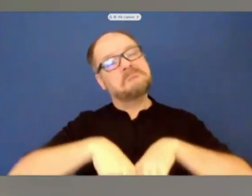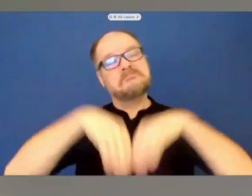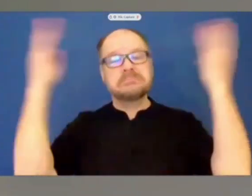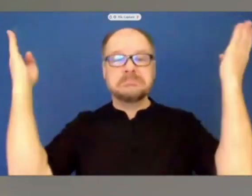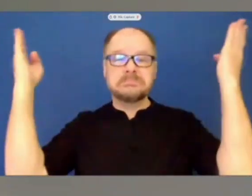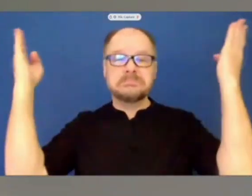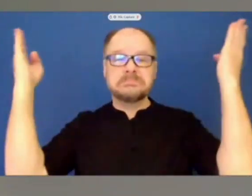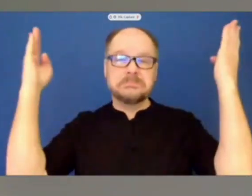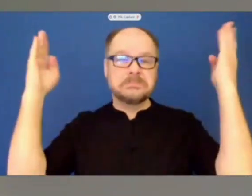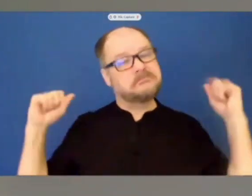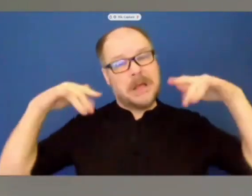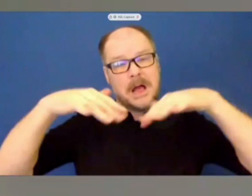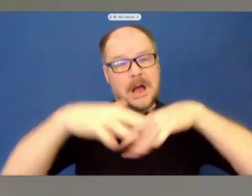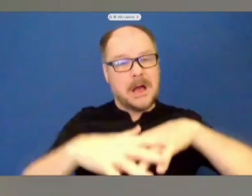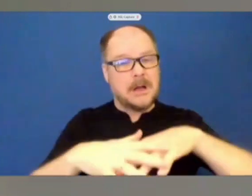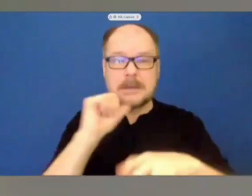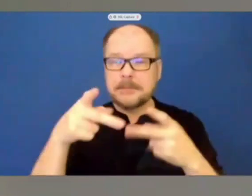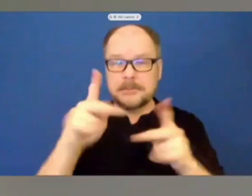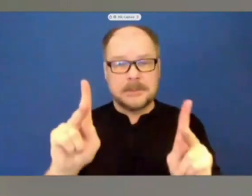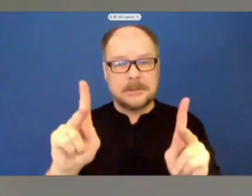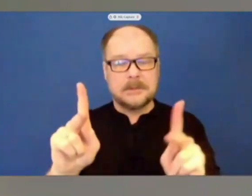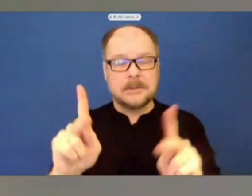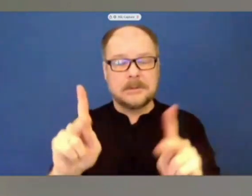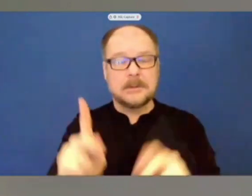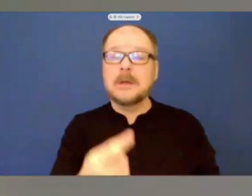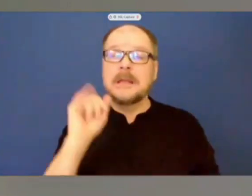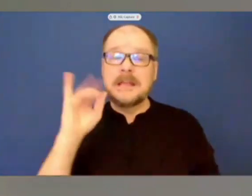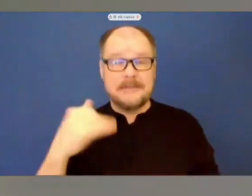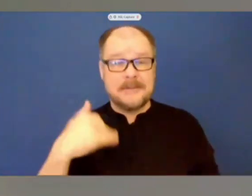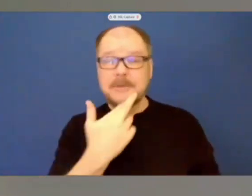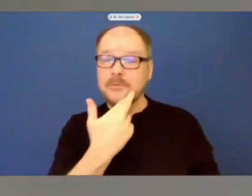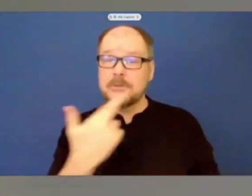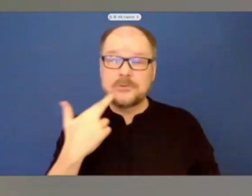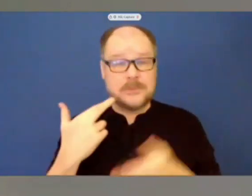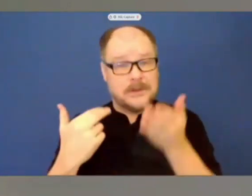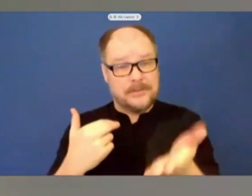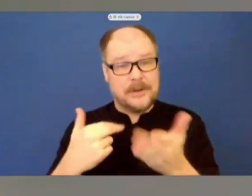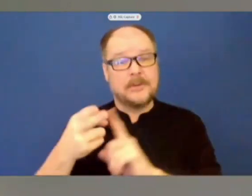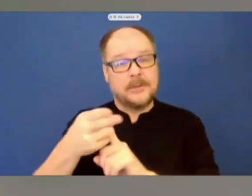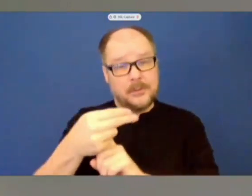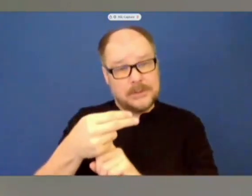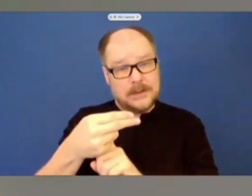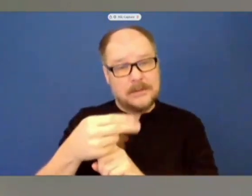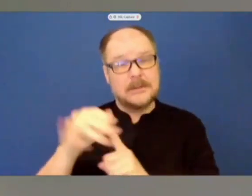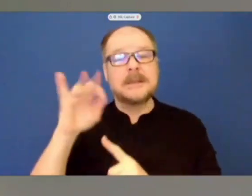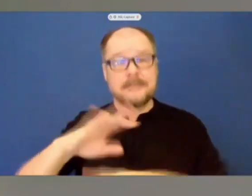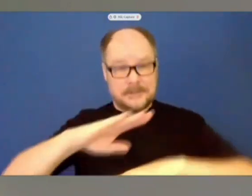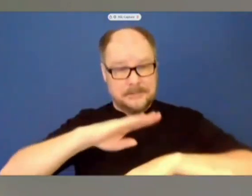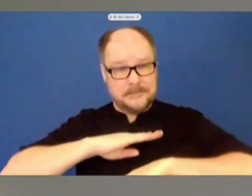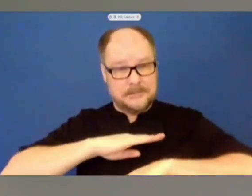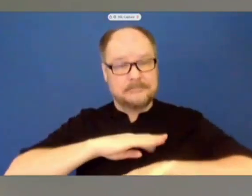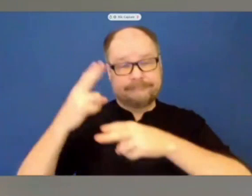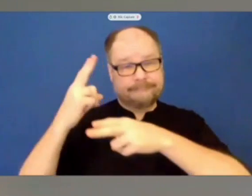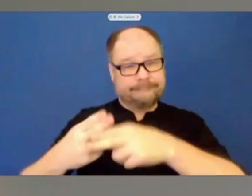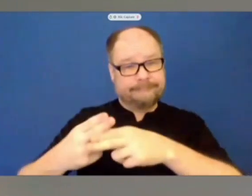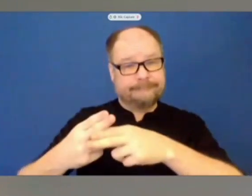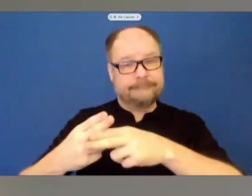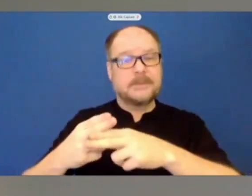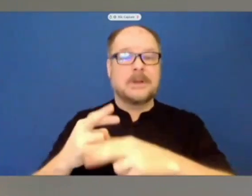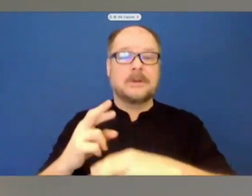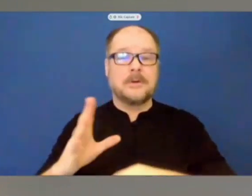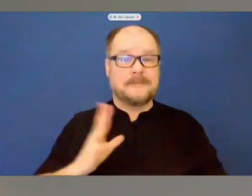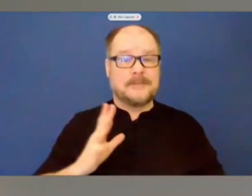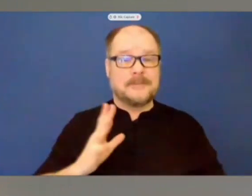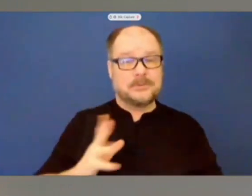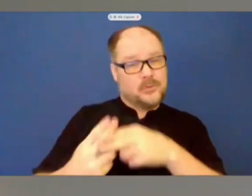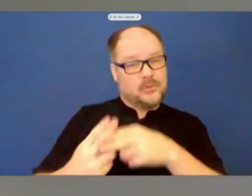time. Restaurants, if there's a restaurant in the hotel, if they meet the requirements of a restaurant, they have specific